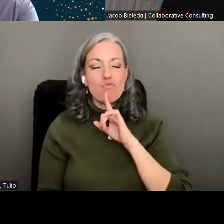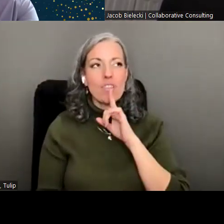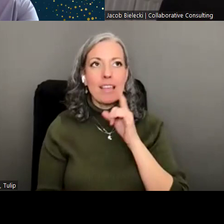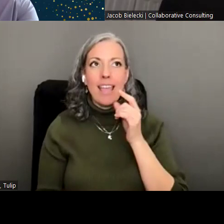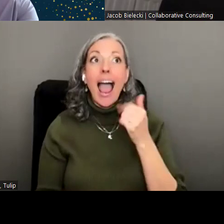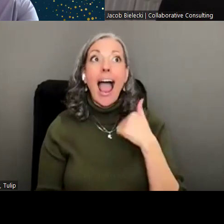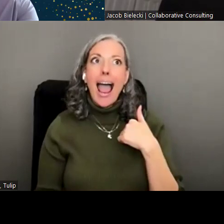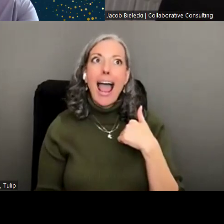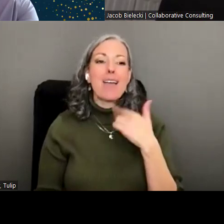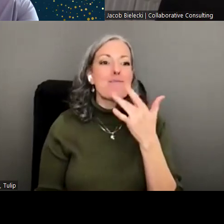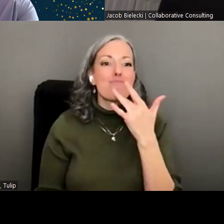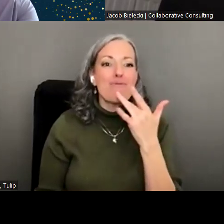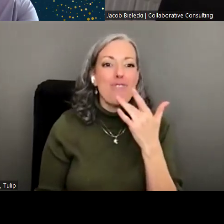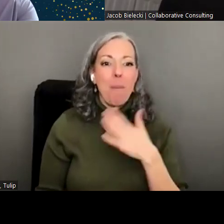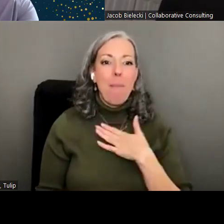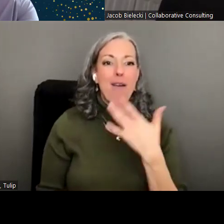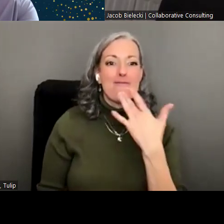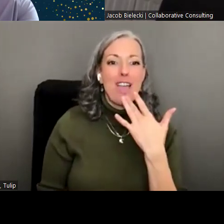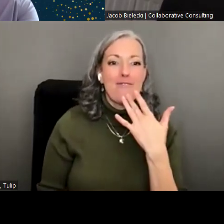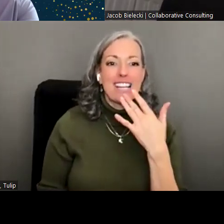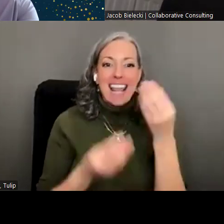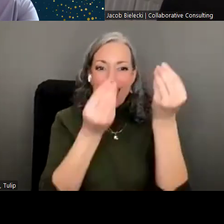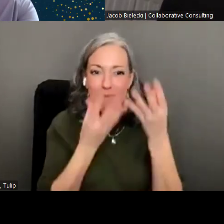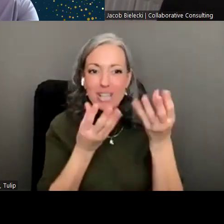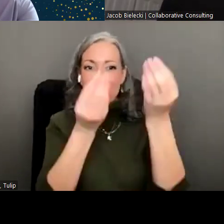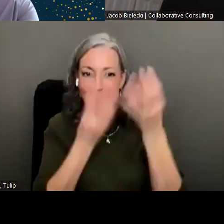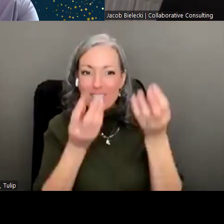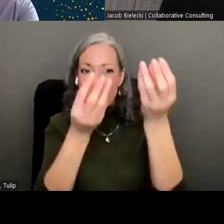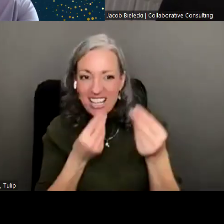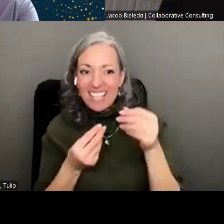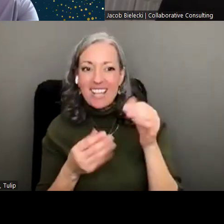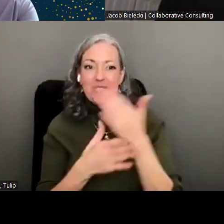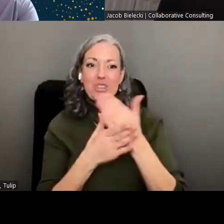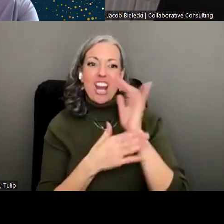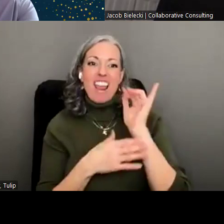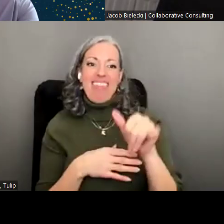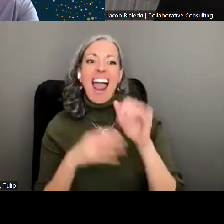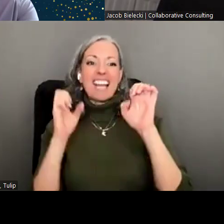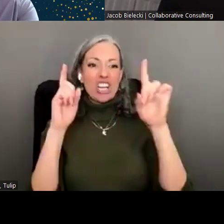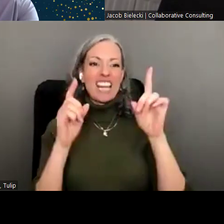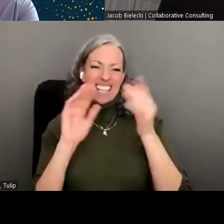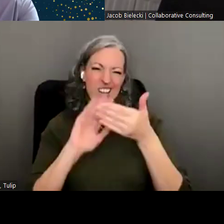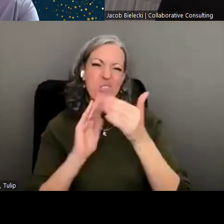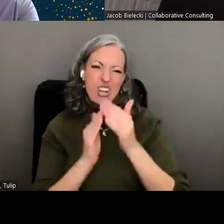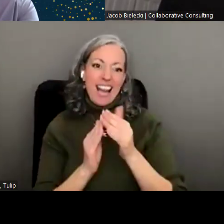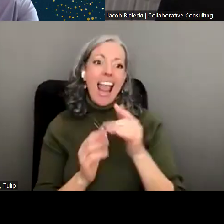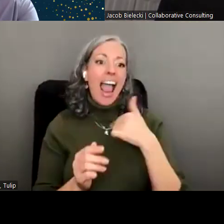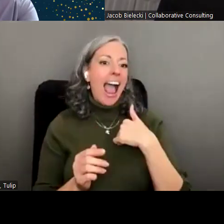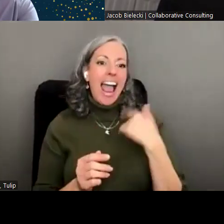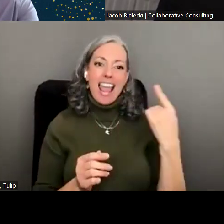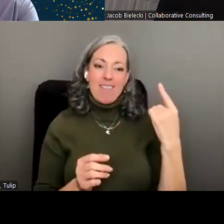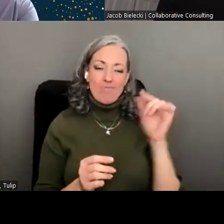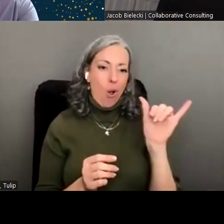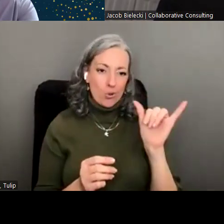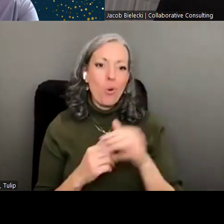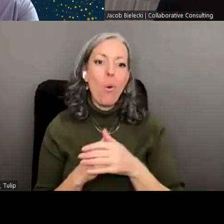junkie. And when it comes to information sharing and educating the community, I also